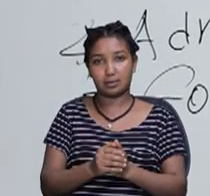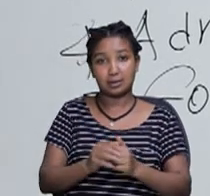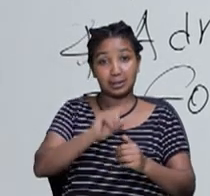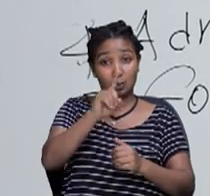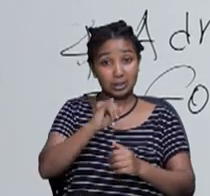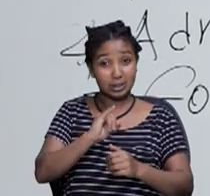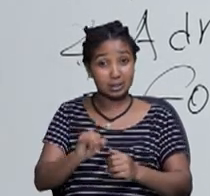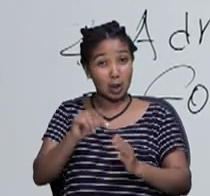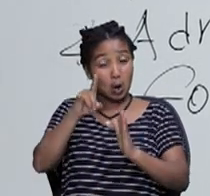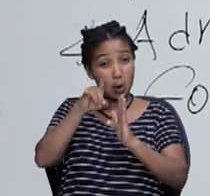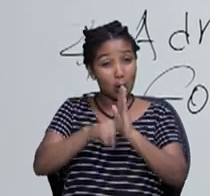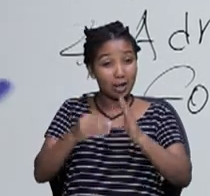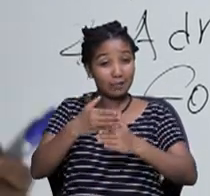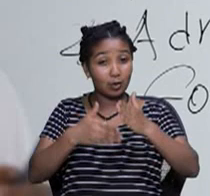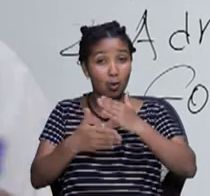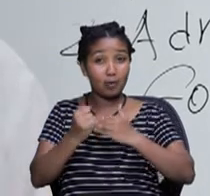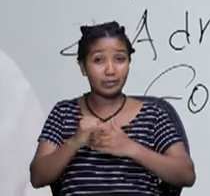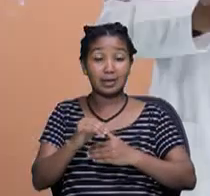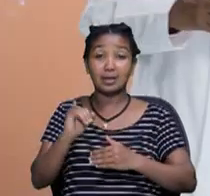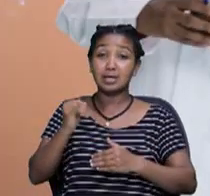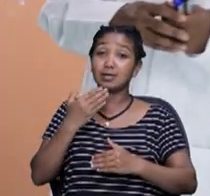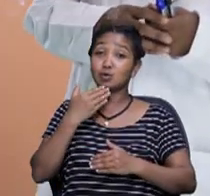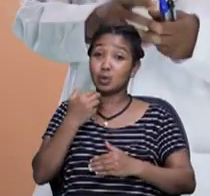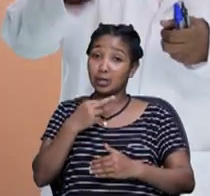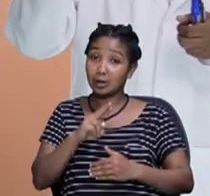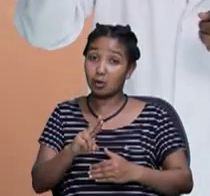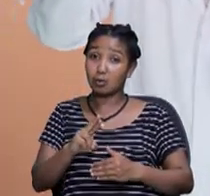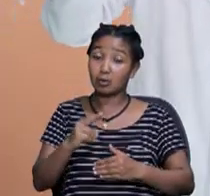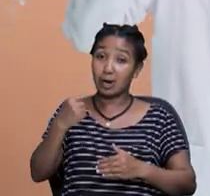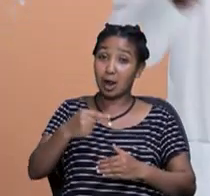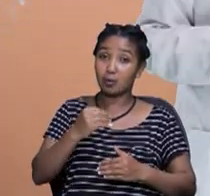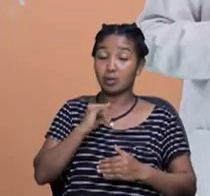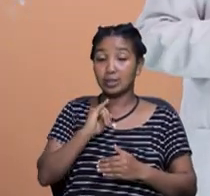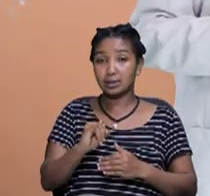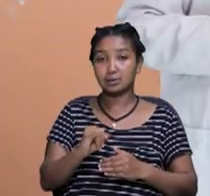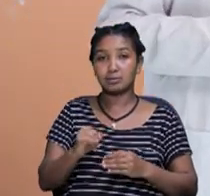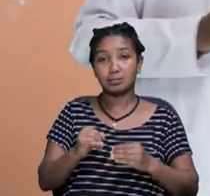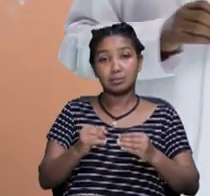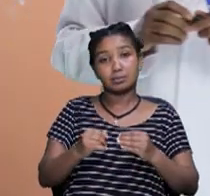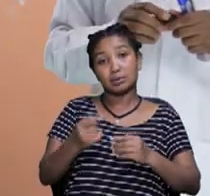The question is, low level of the insulin and glucagon results in diabetes.